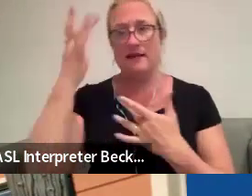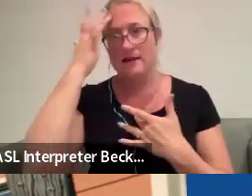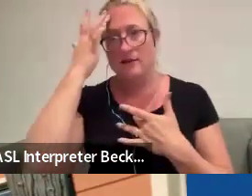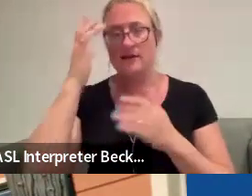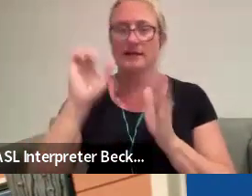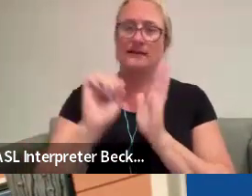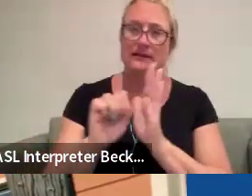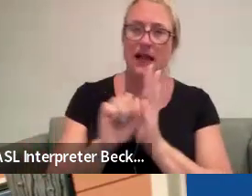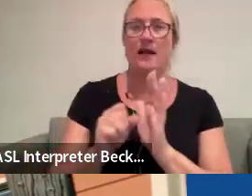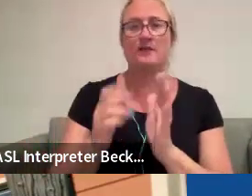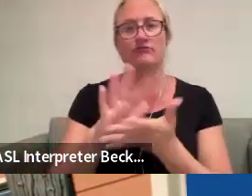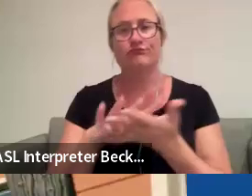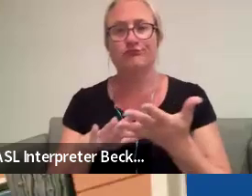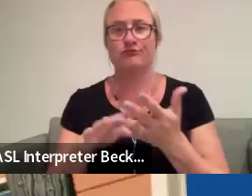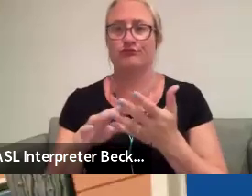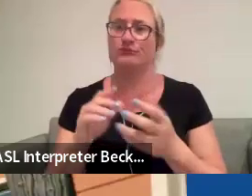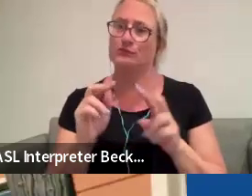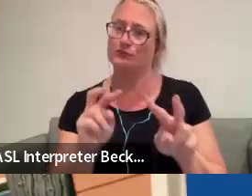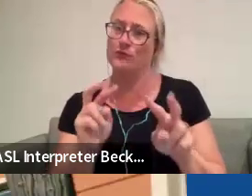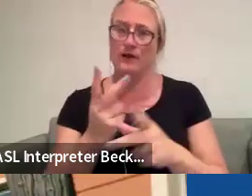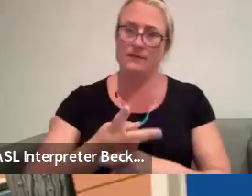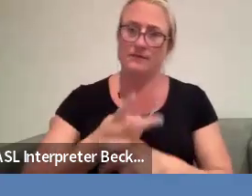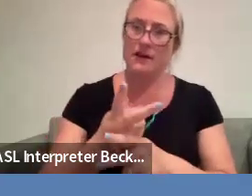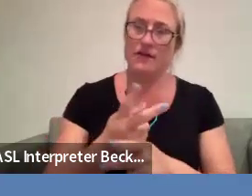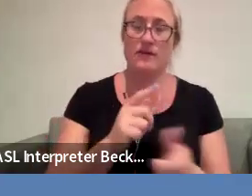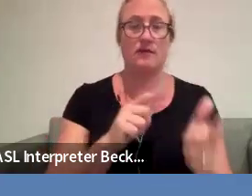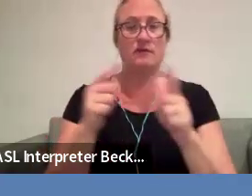can look out for. And Maria is going to take it over from here.